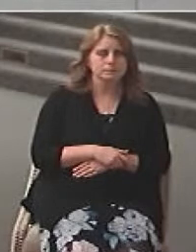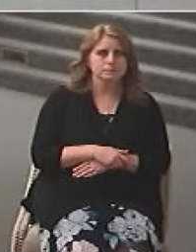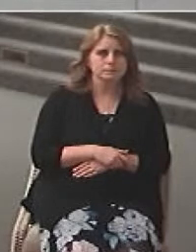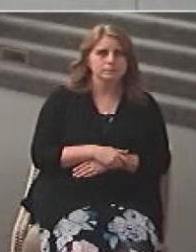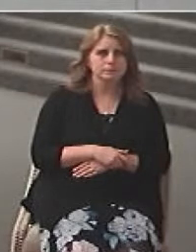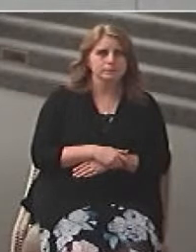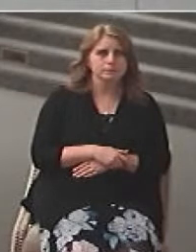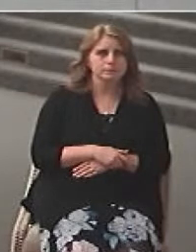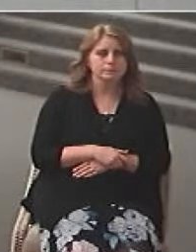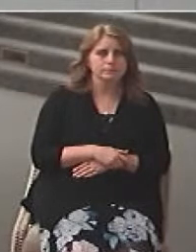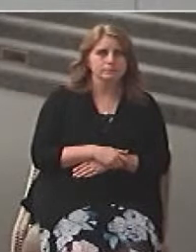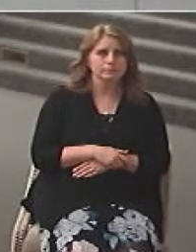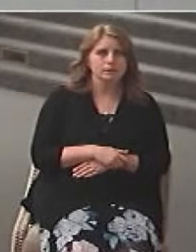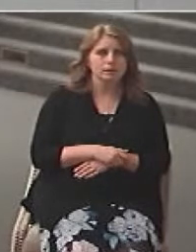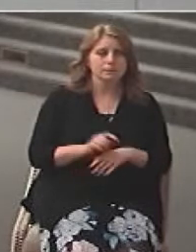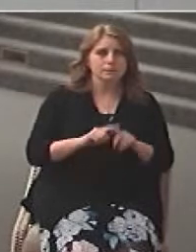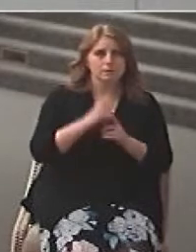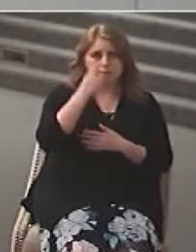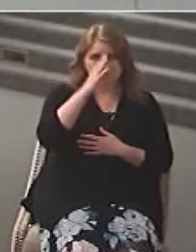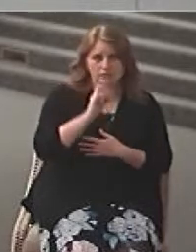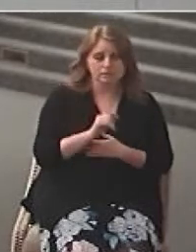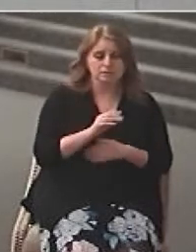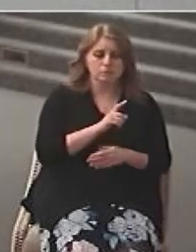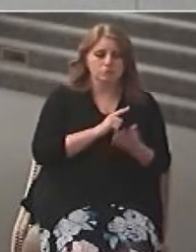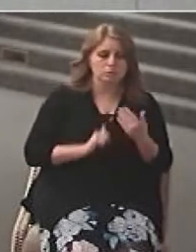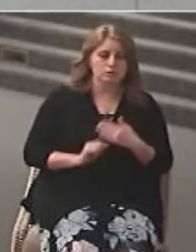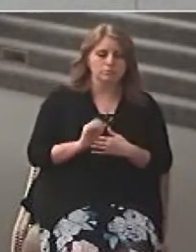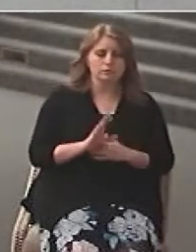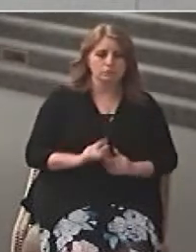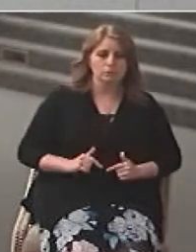But God has to be Lord of your life.